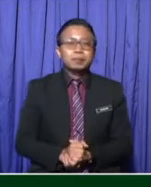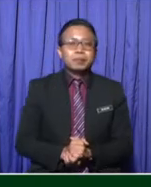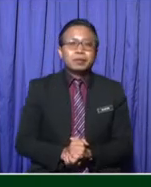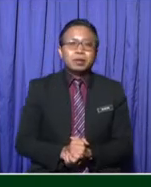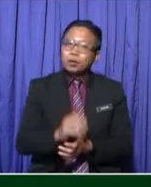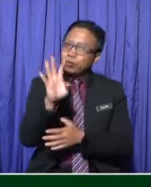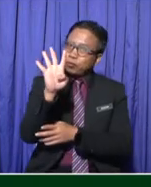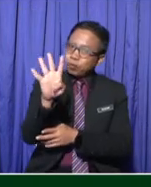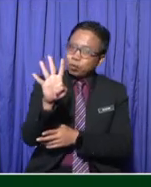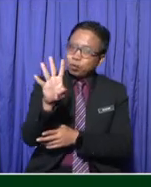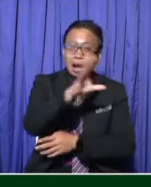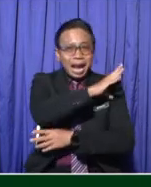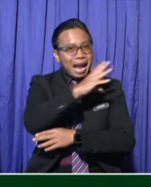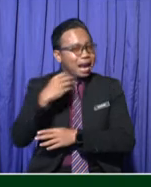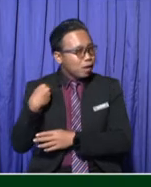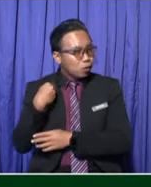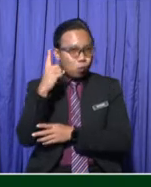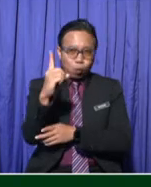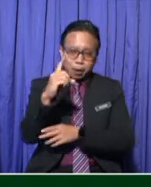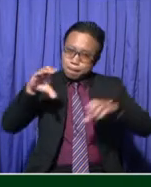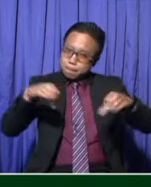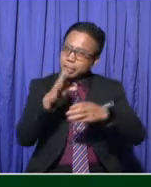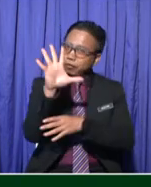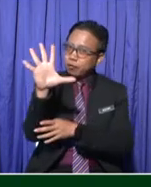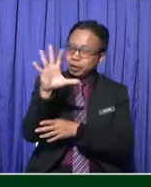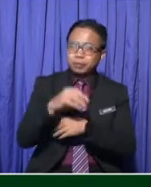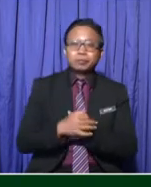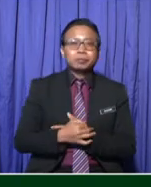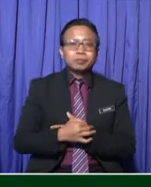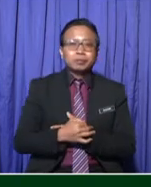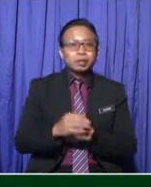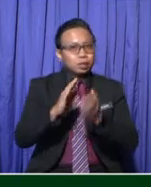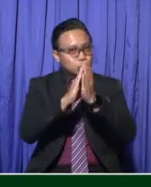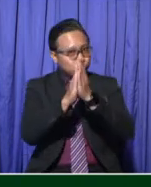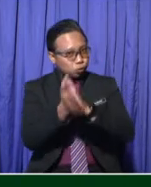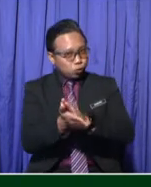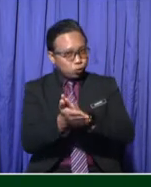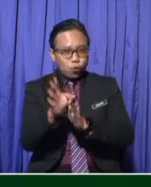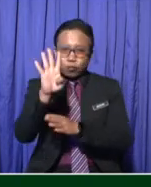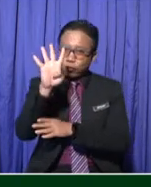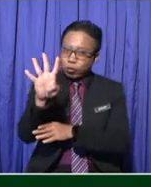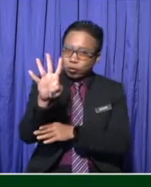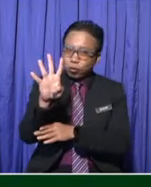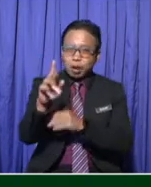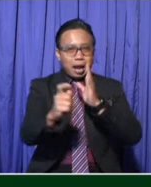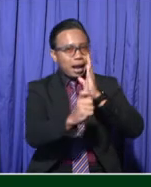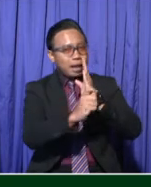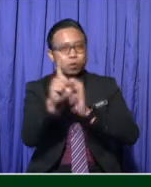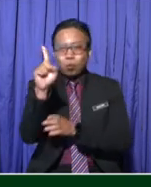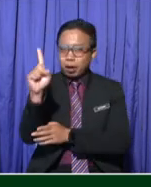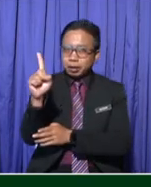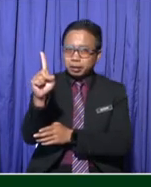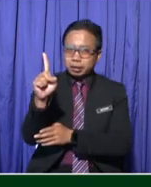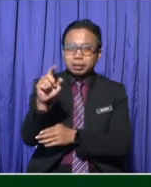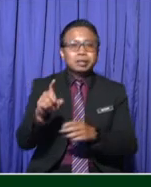Four and one make five. So, four at one